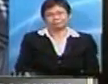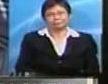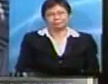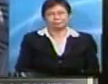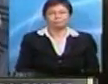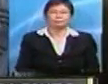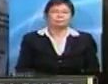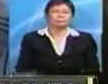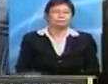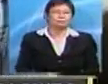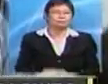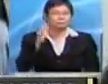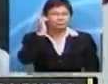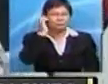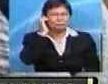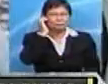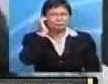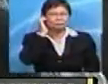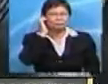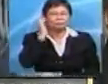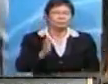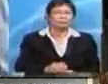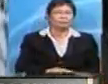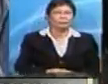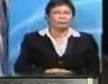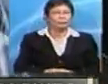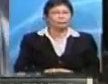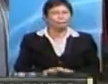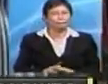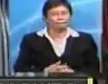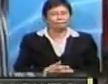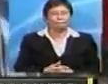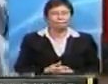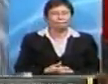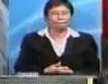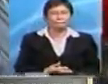Thank you. Fourth, the gentleman, please.